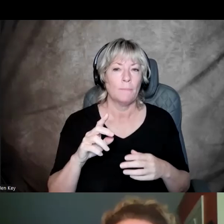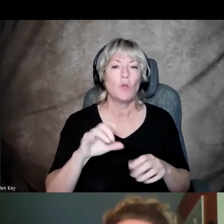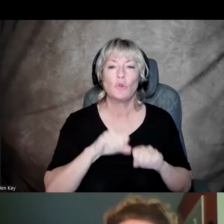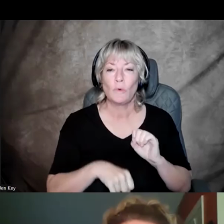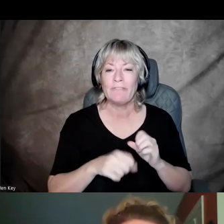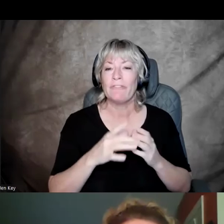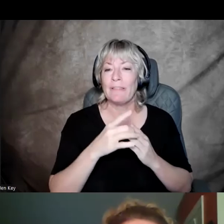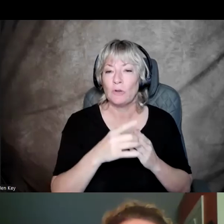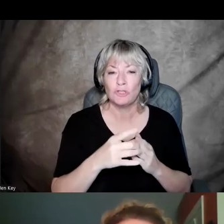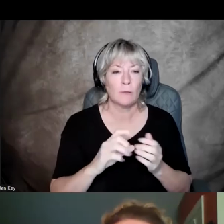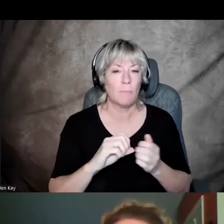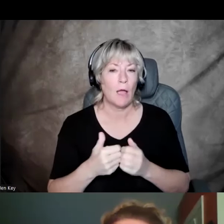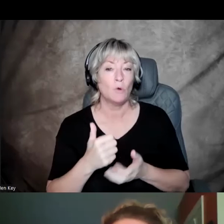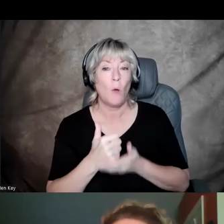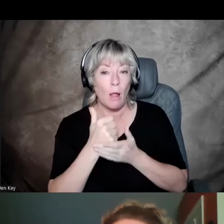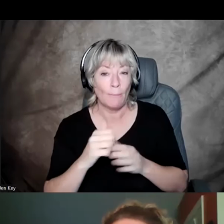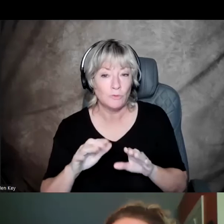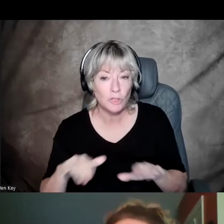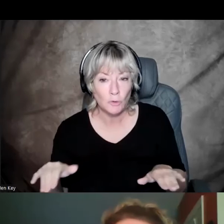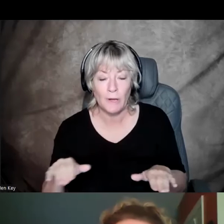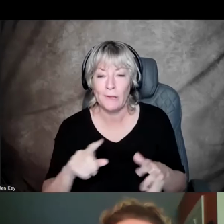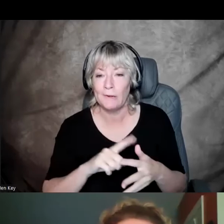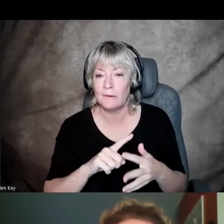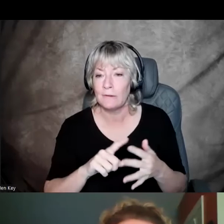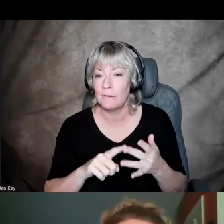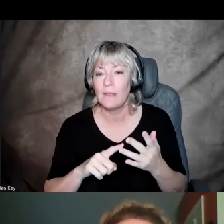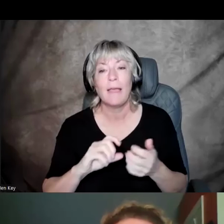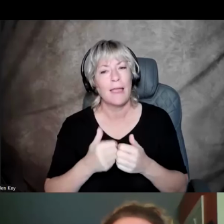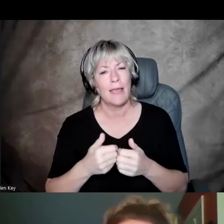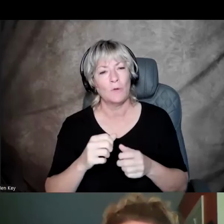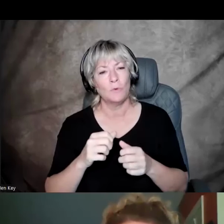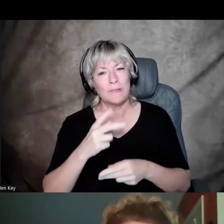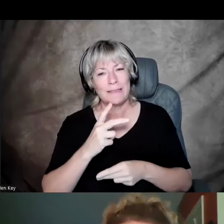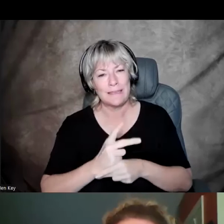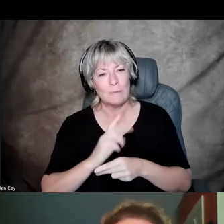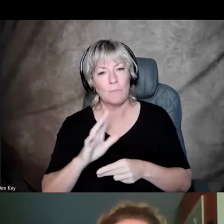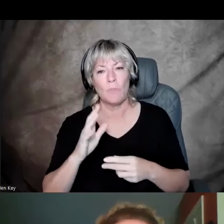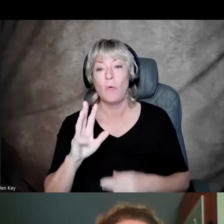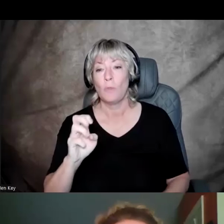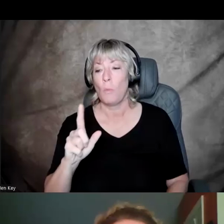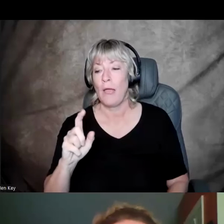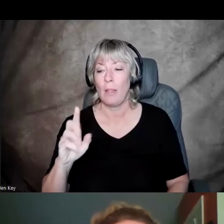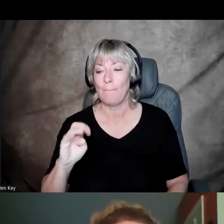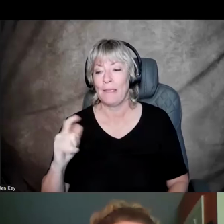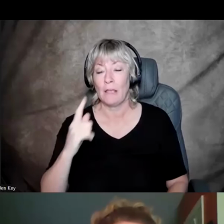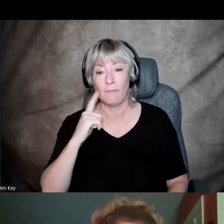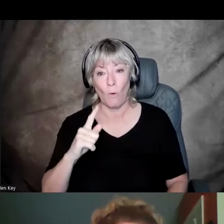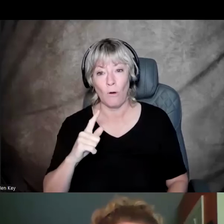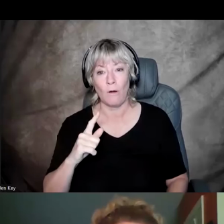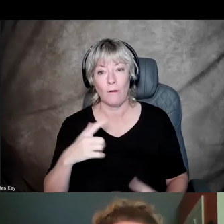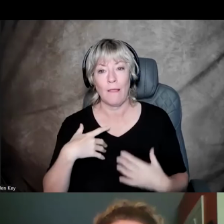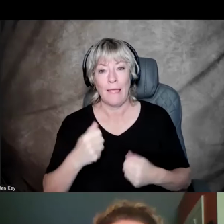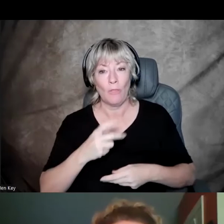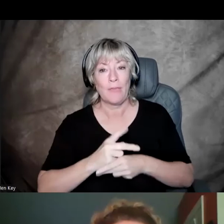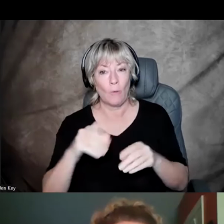help children, and so and how to maintain the well-being of healthcare providers. So just wanted to give that